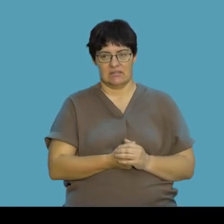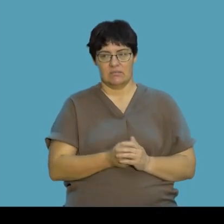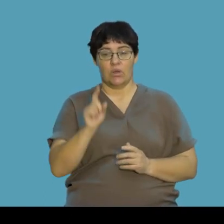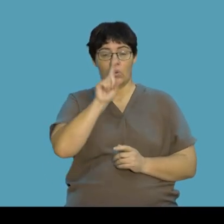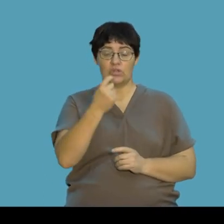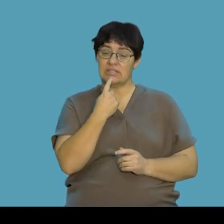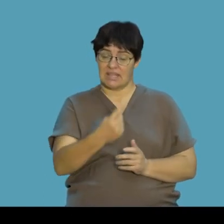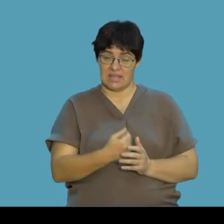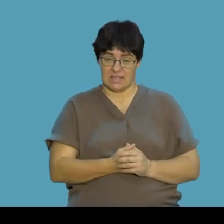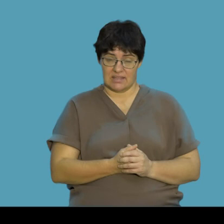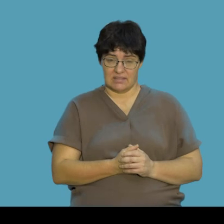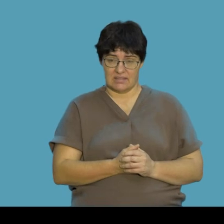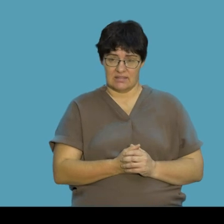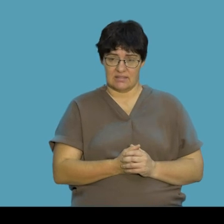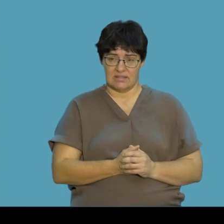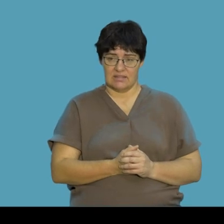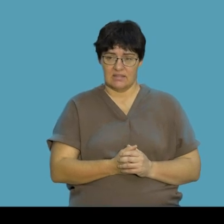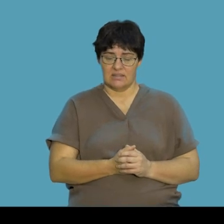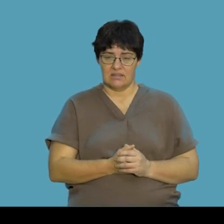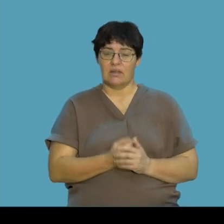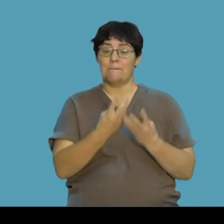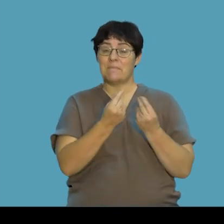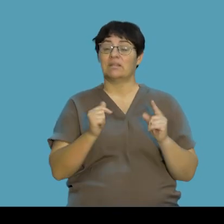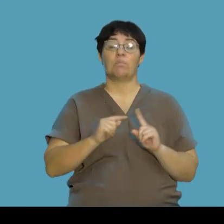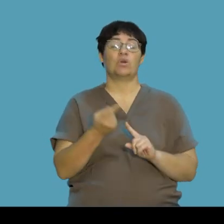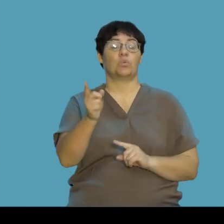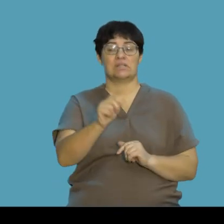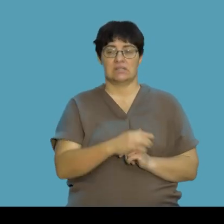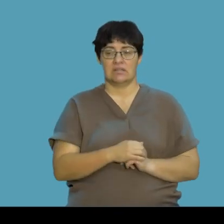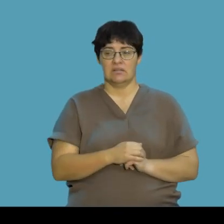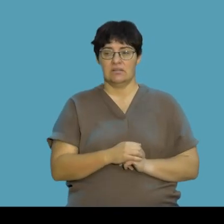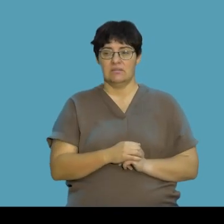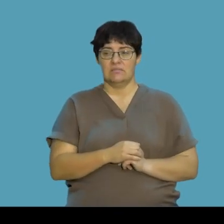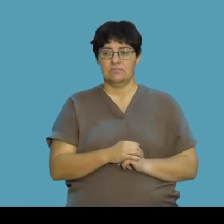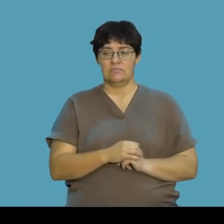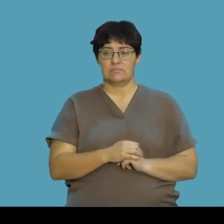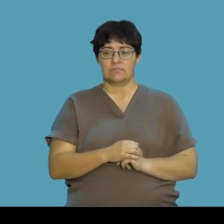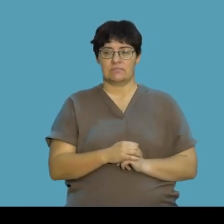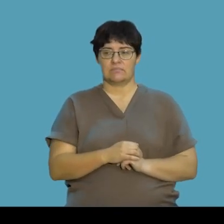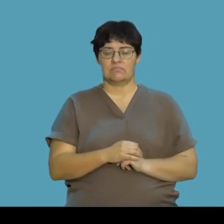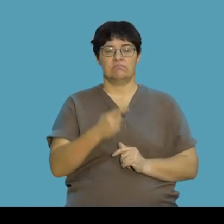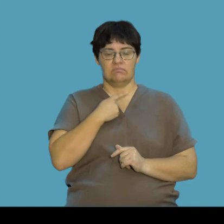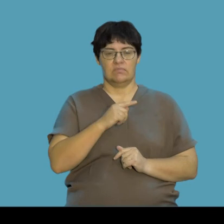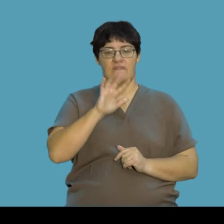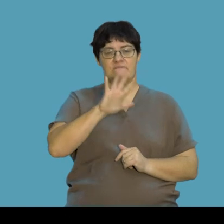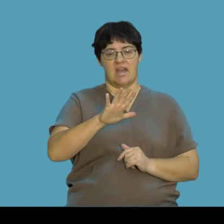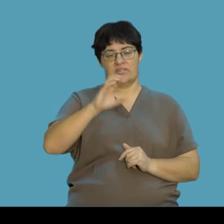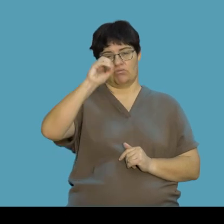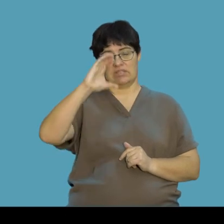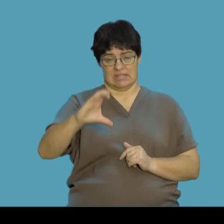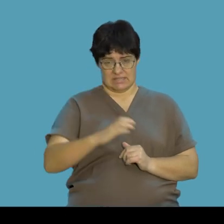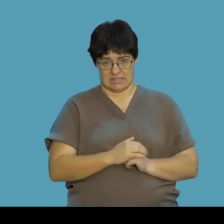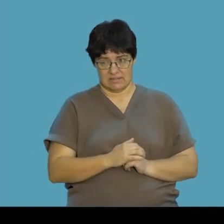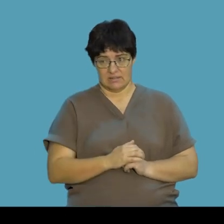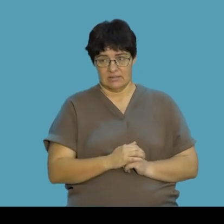that, what is the melting point? So we simply go and take it off or read it off from the graph. The temperature at